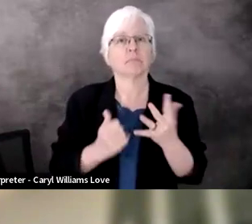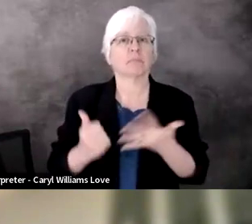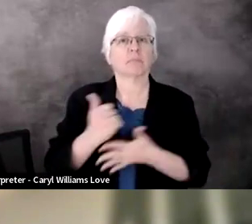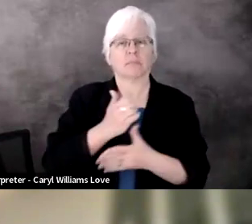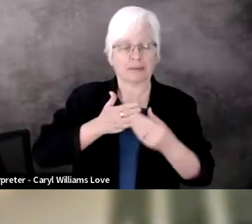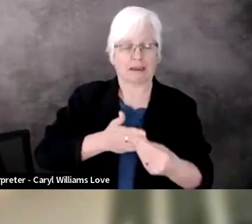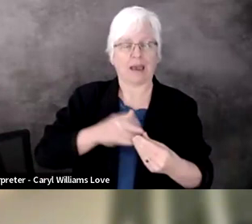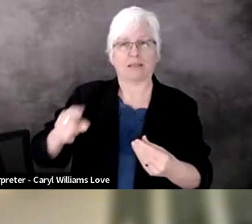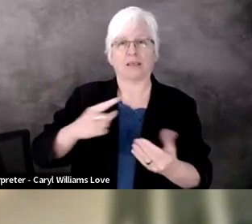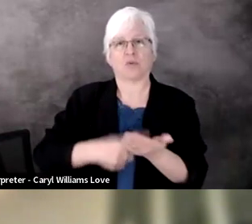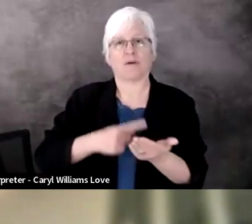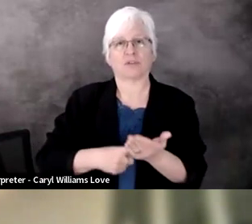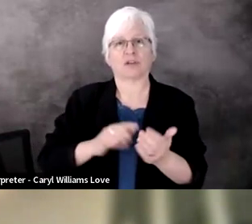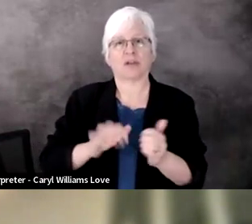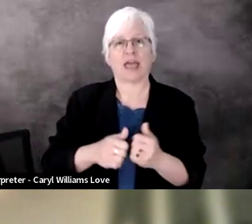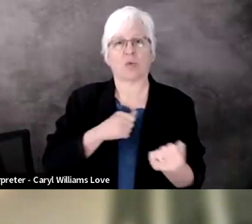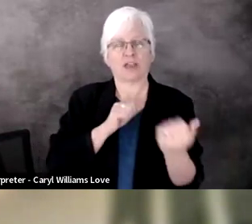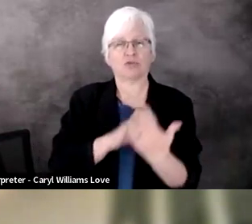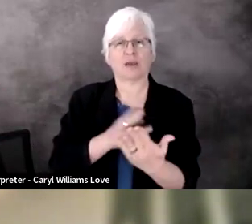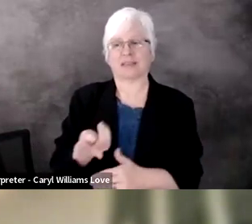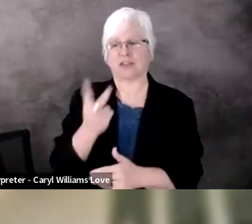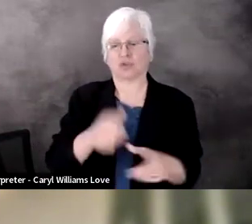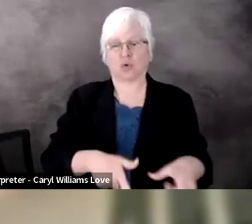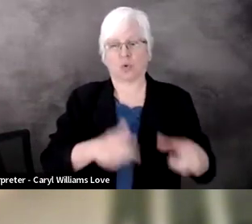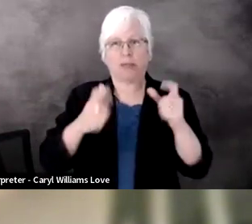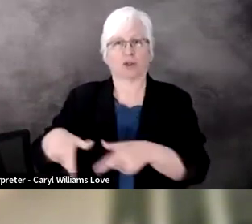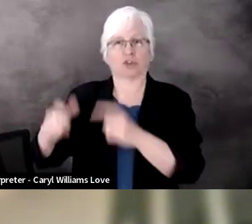and meet these two pillars together. That's all.